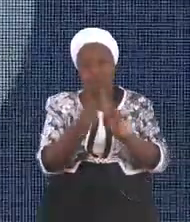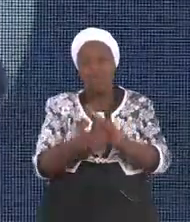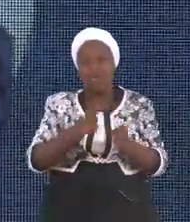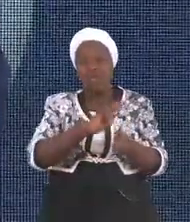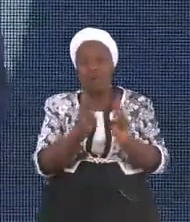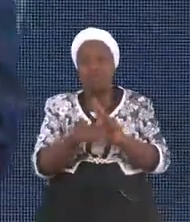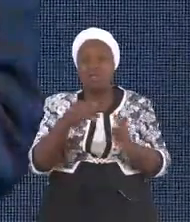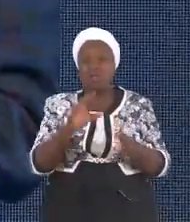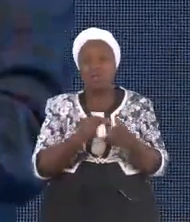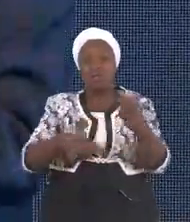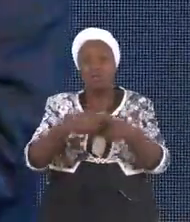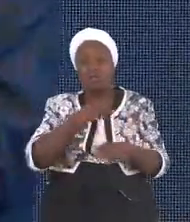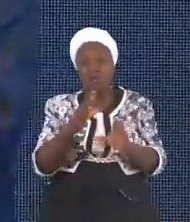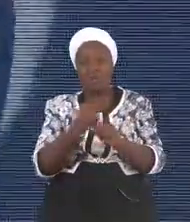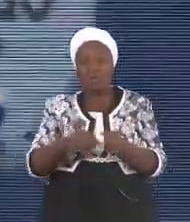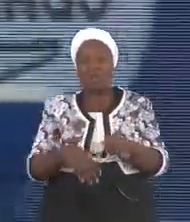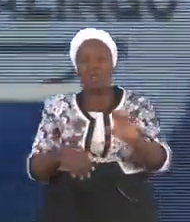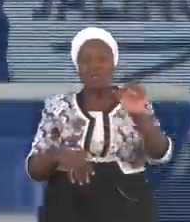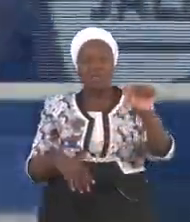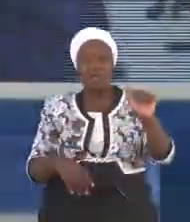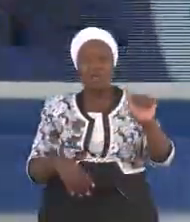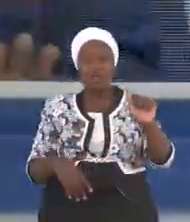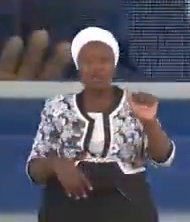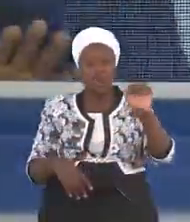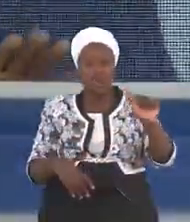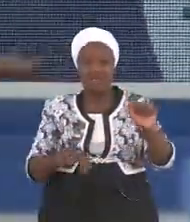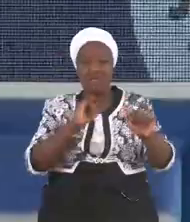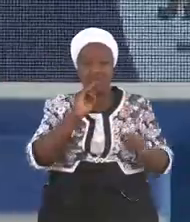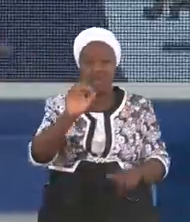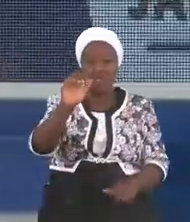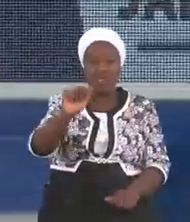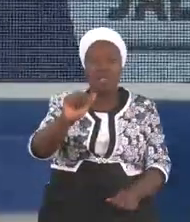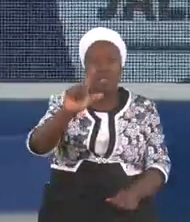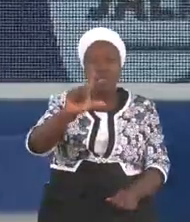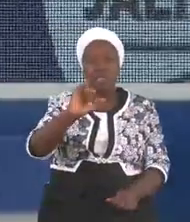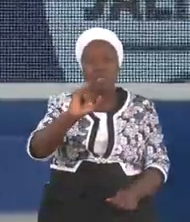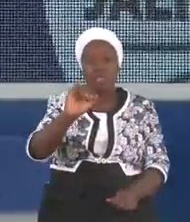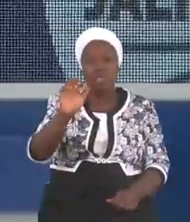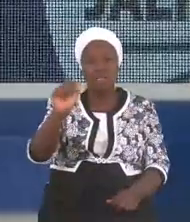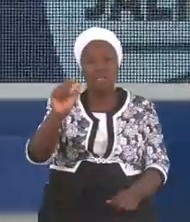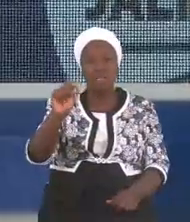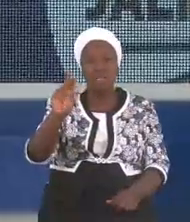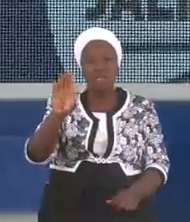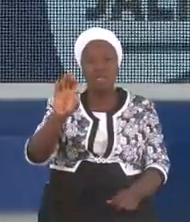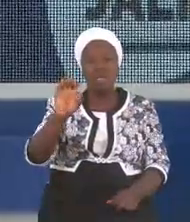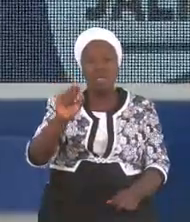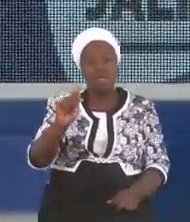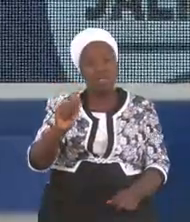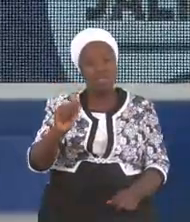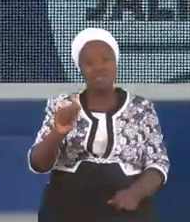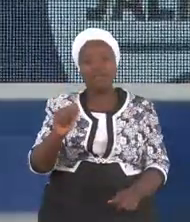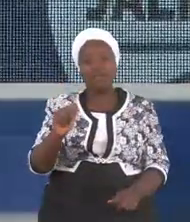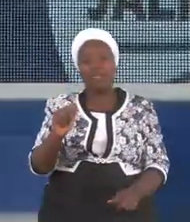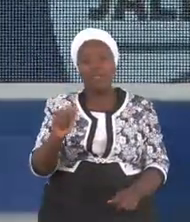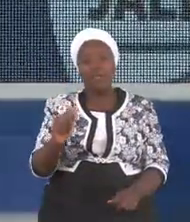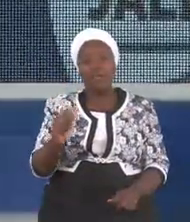A, alien afflictions alleviated. All the foreign afflictions, where is this